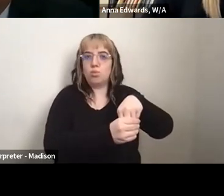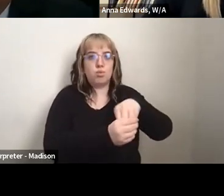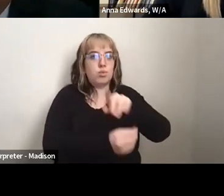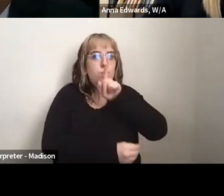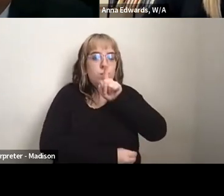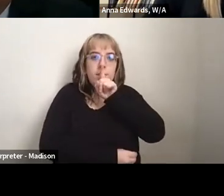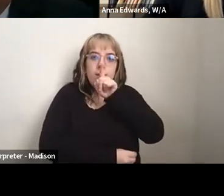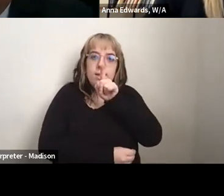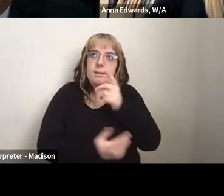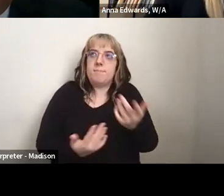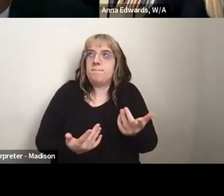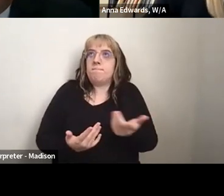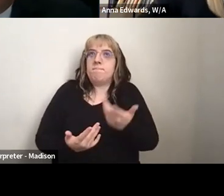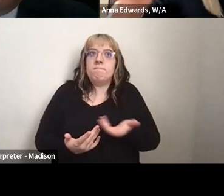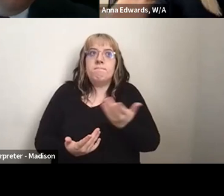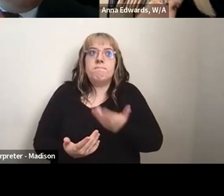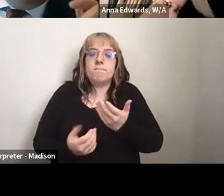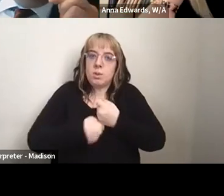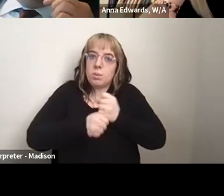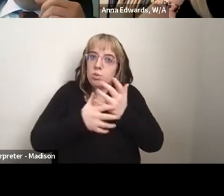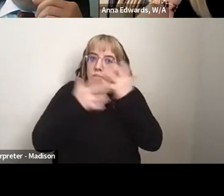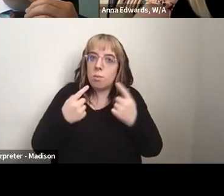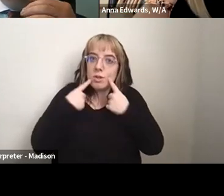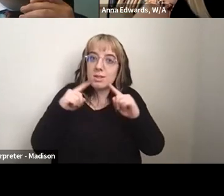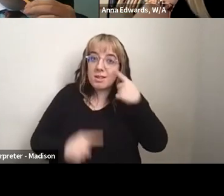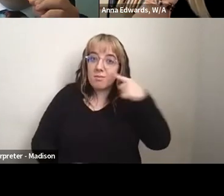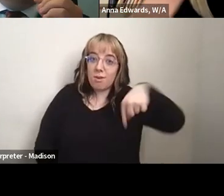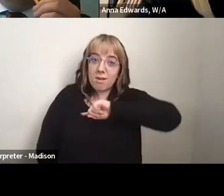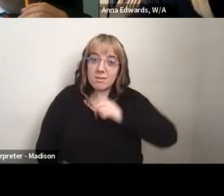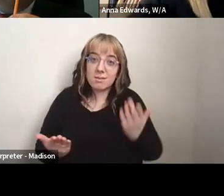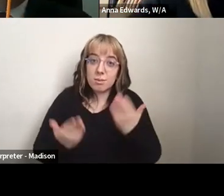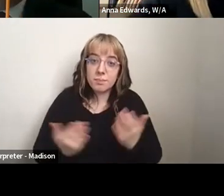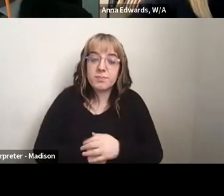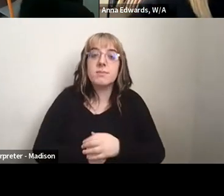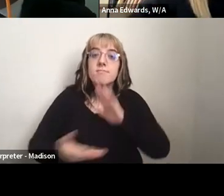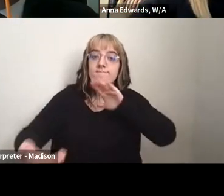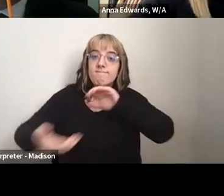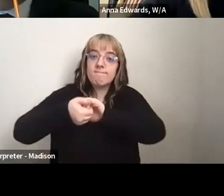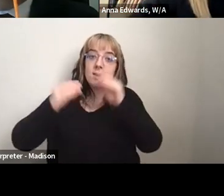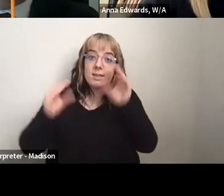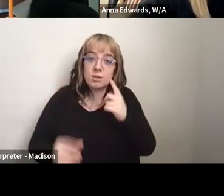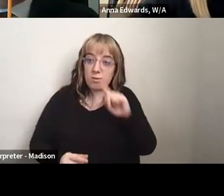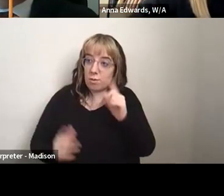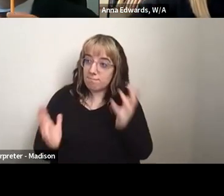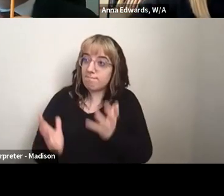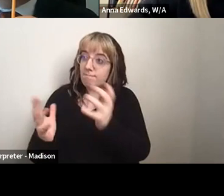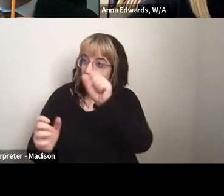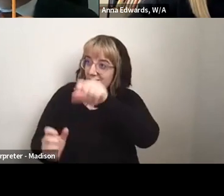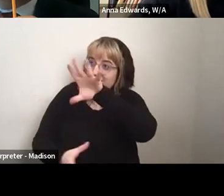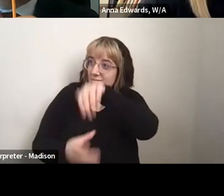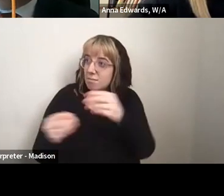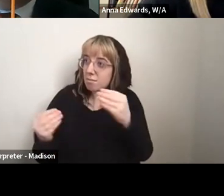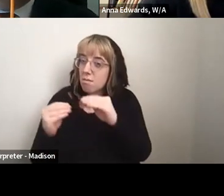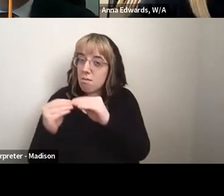has generated success for us. So working with our teachers for that, and we have